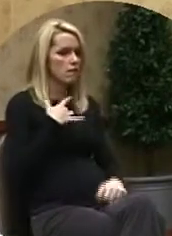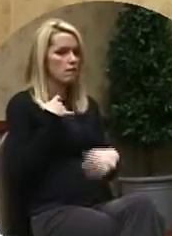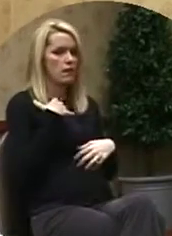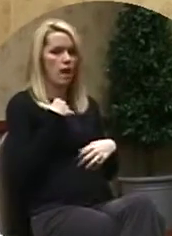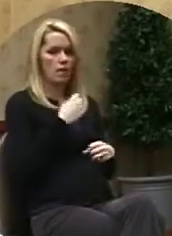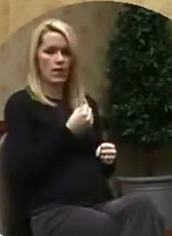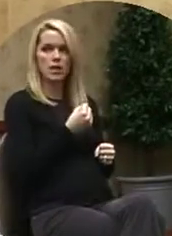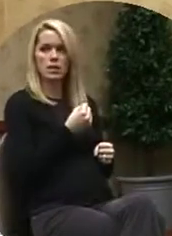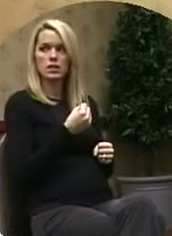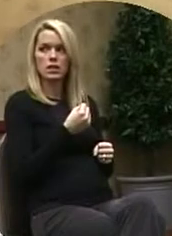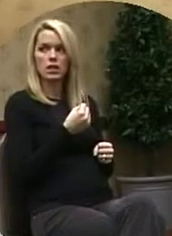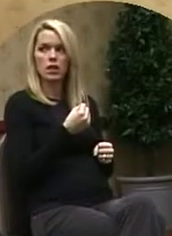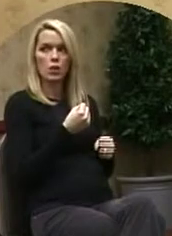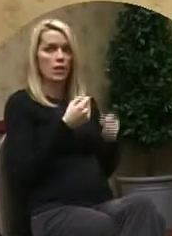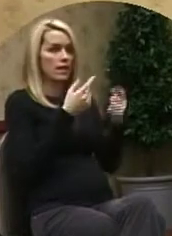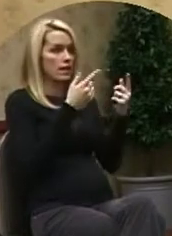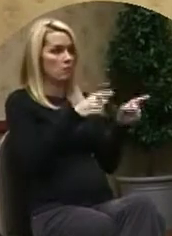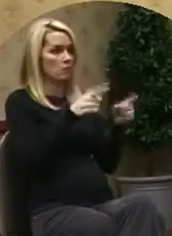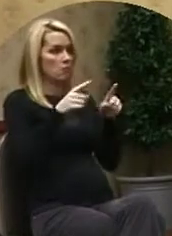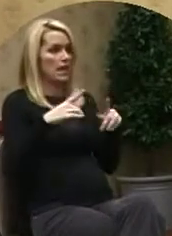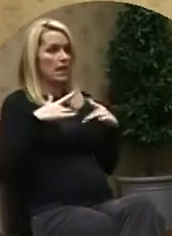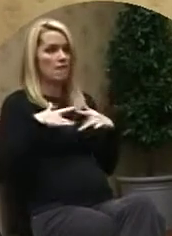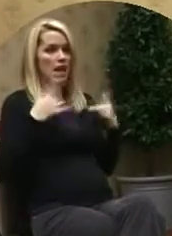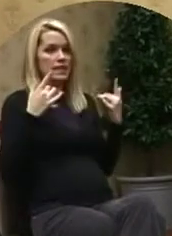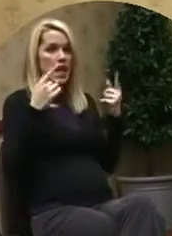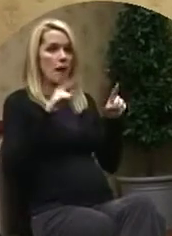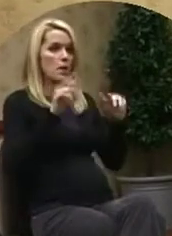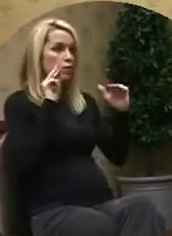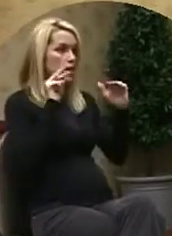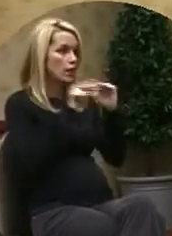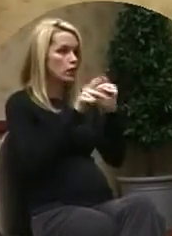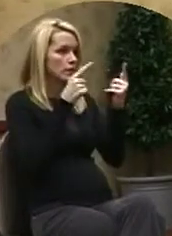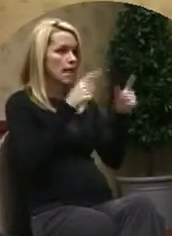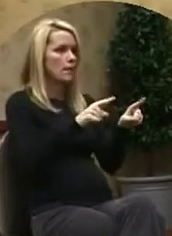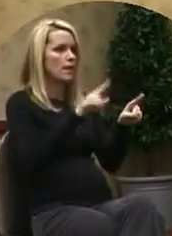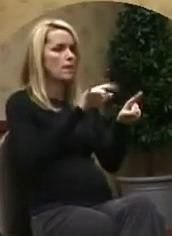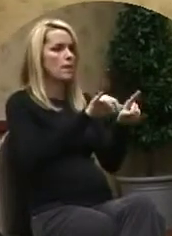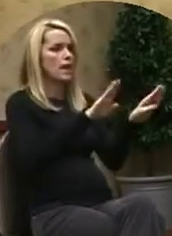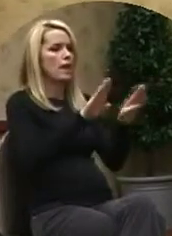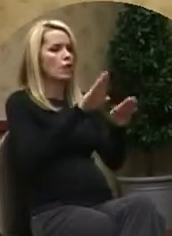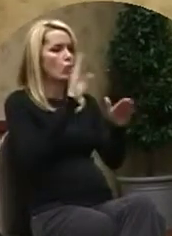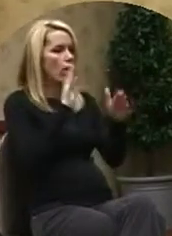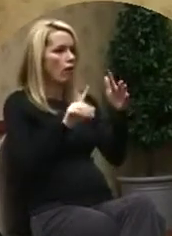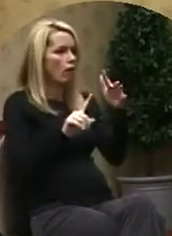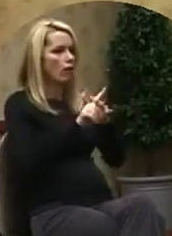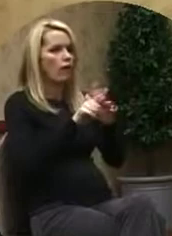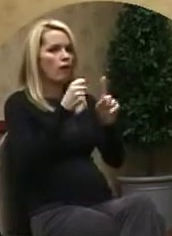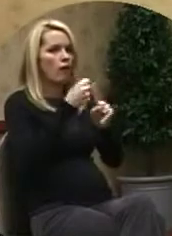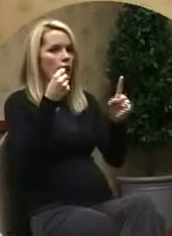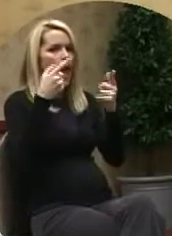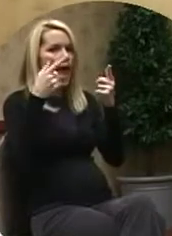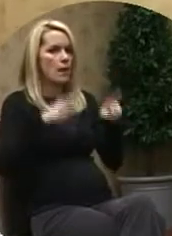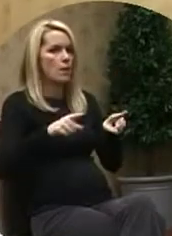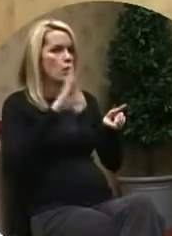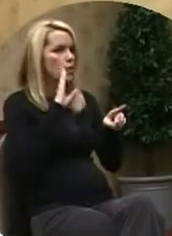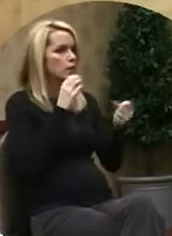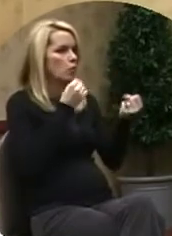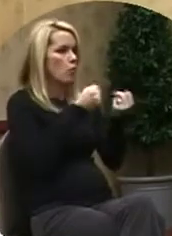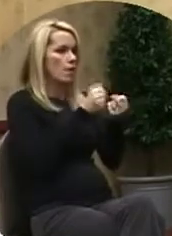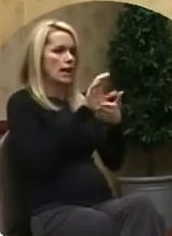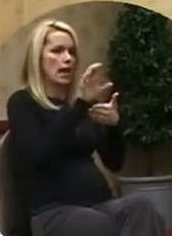when these setting events and predictors occur, that the behavior will occur and it will be supported by those maintaining